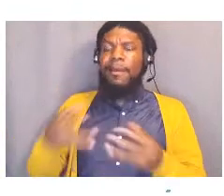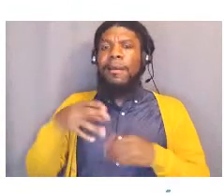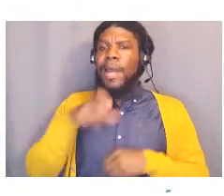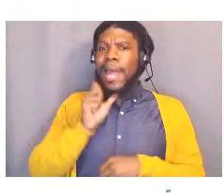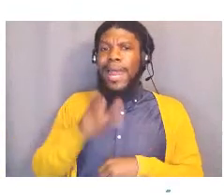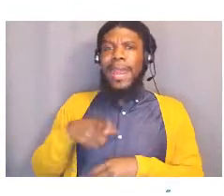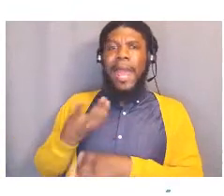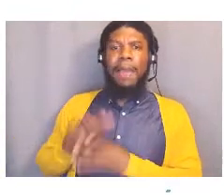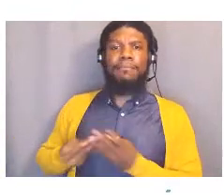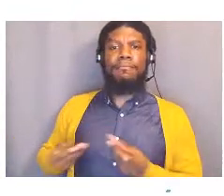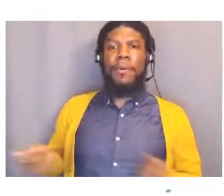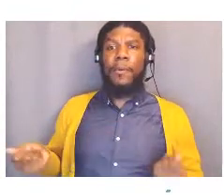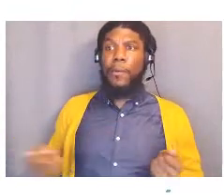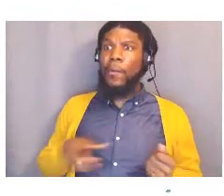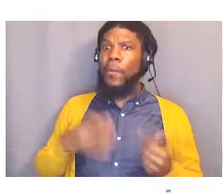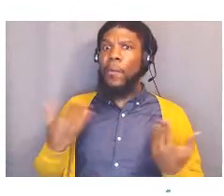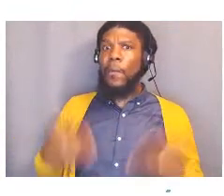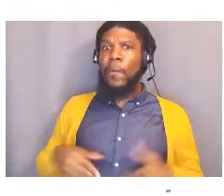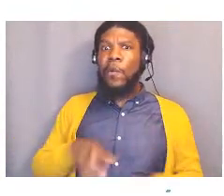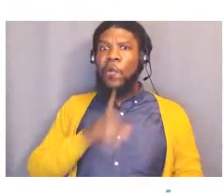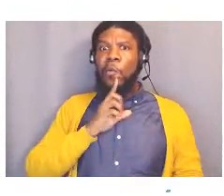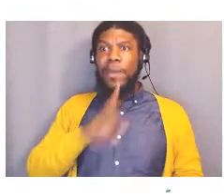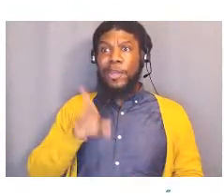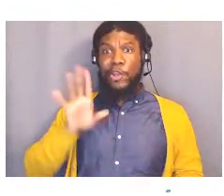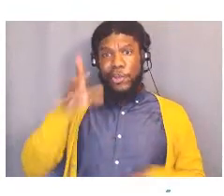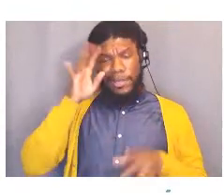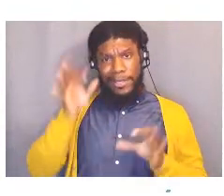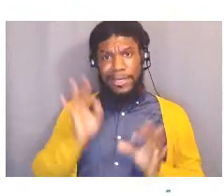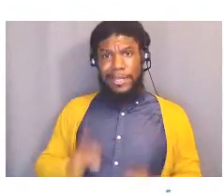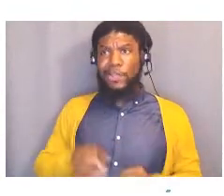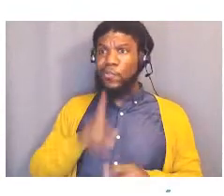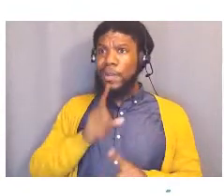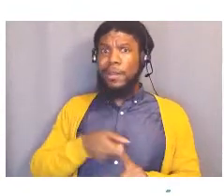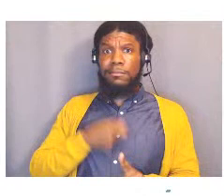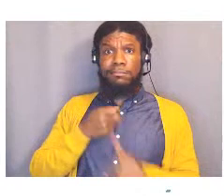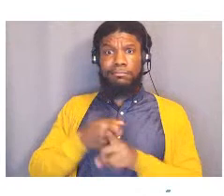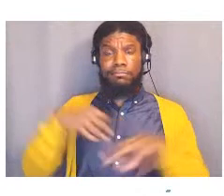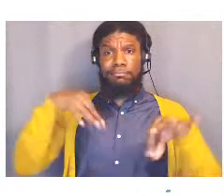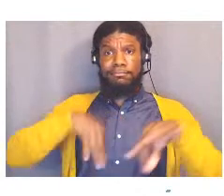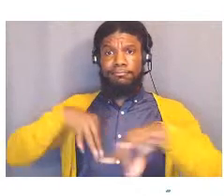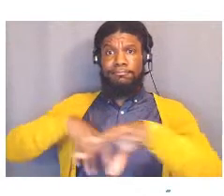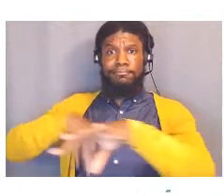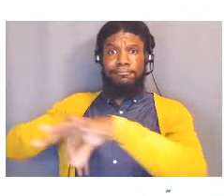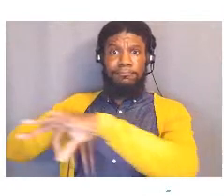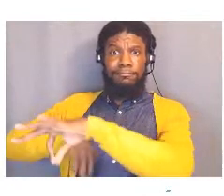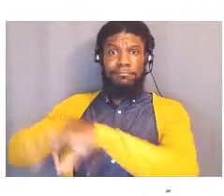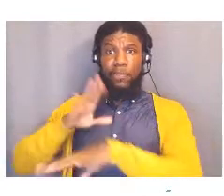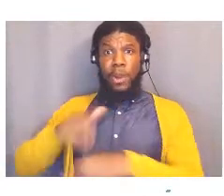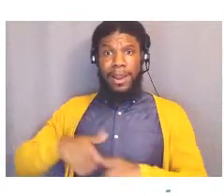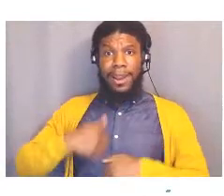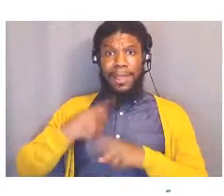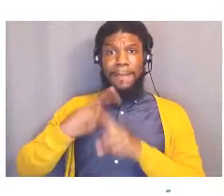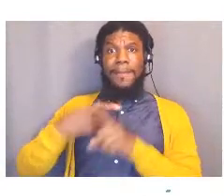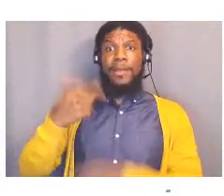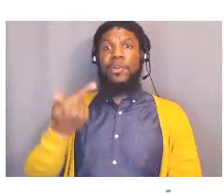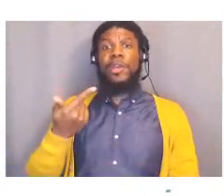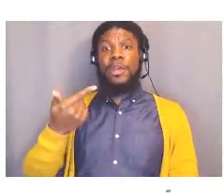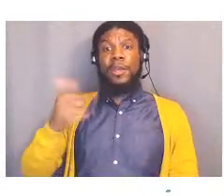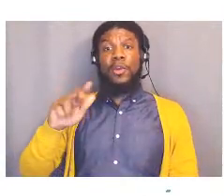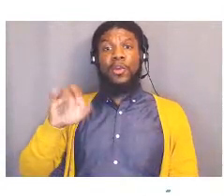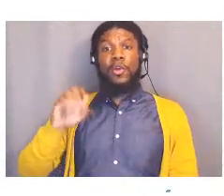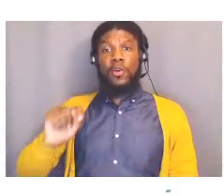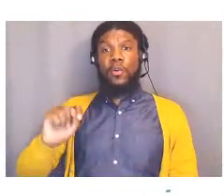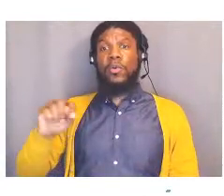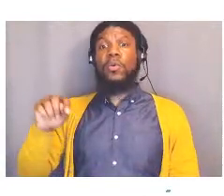What a difference that tiny decision made in her life, and what a difference it has made in the Griot legacy